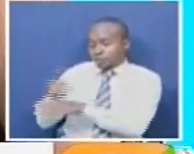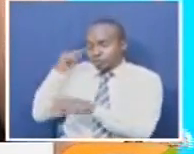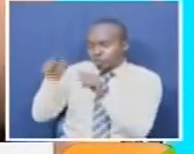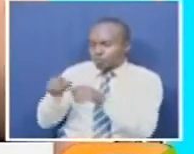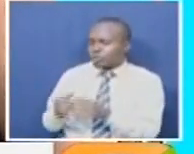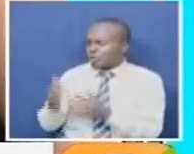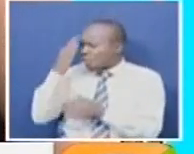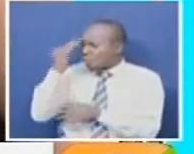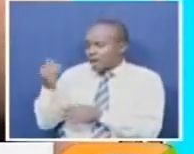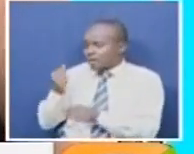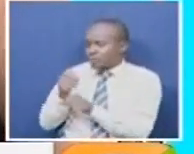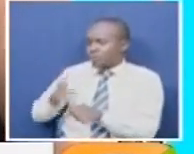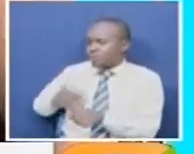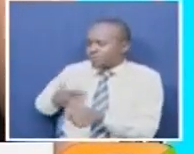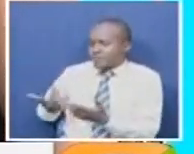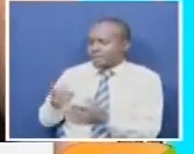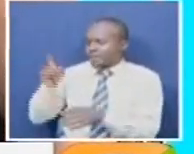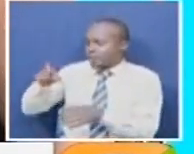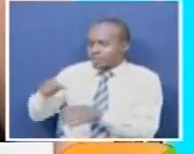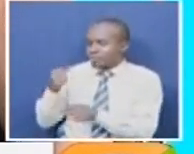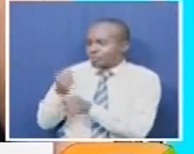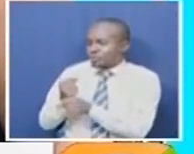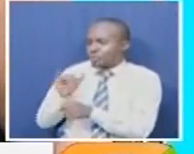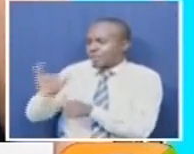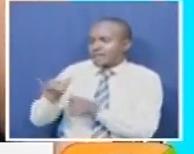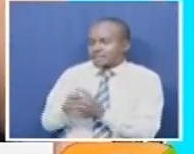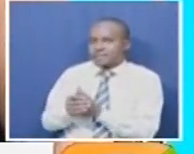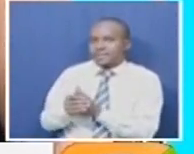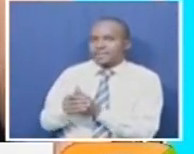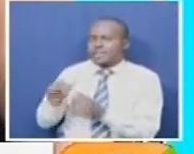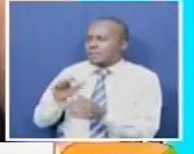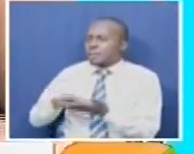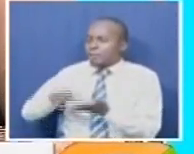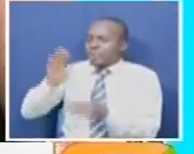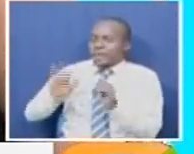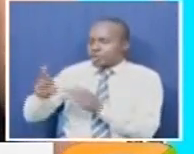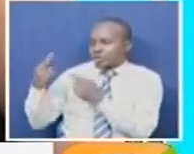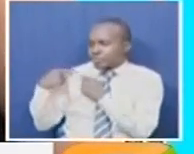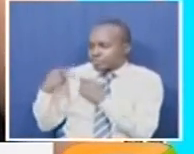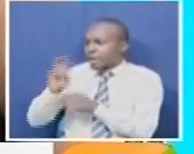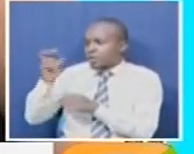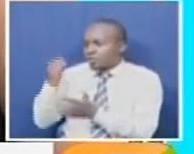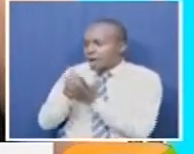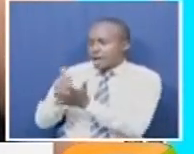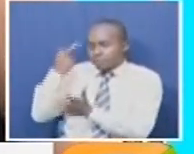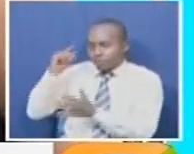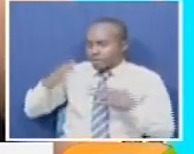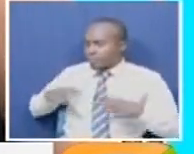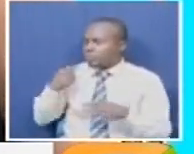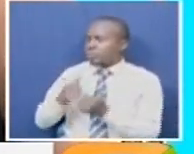Why the need to go beyond what it is that you're mandated to do and actually seek help for the